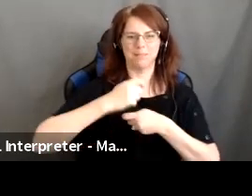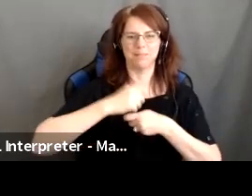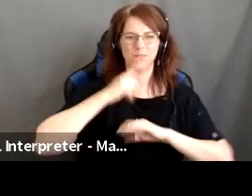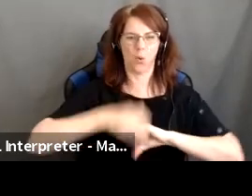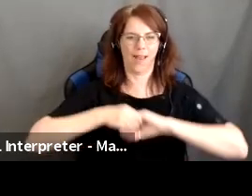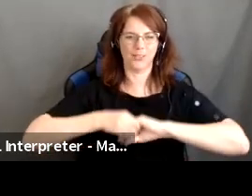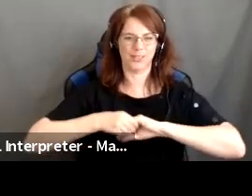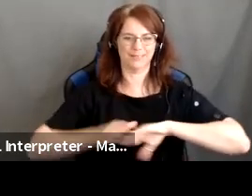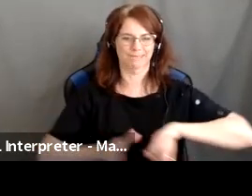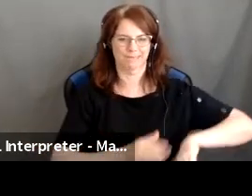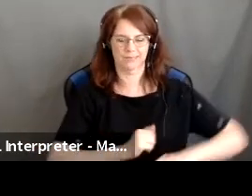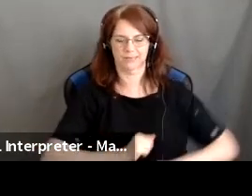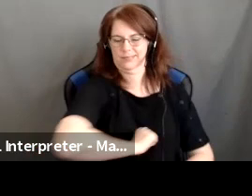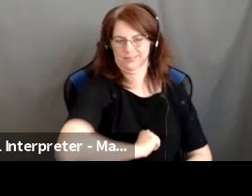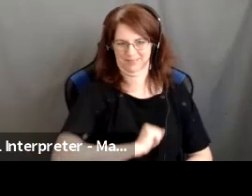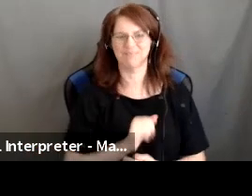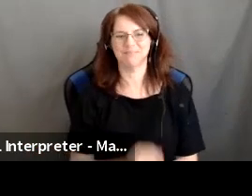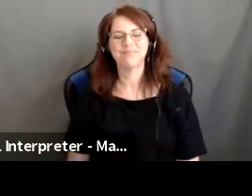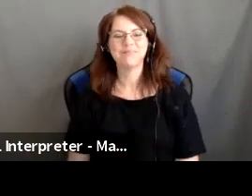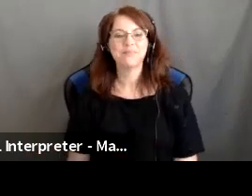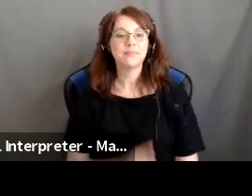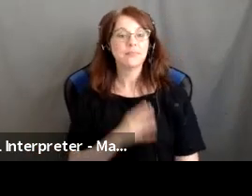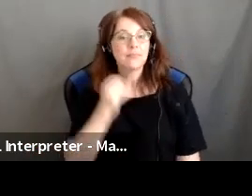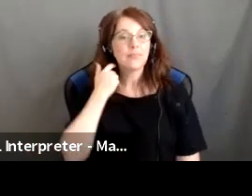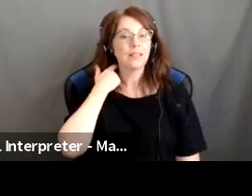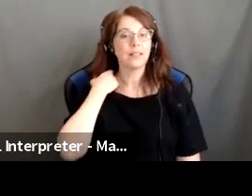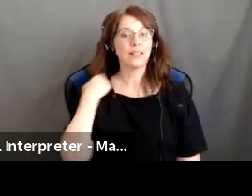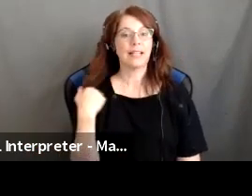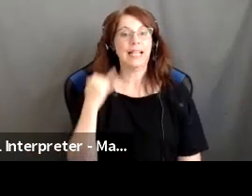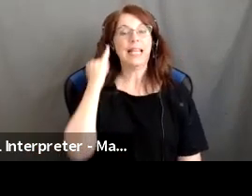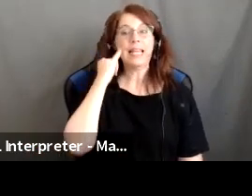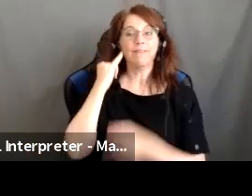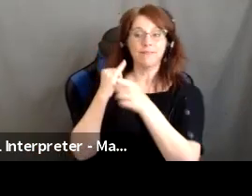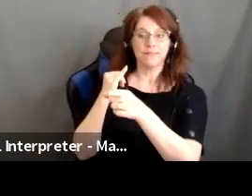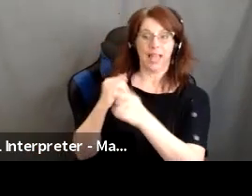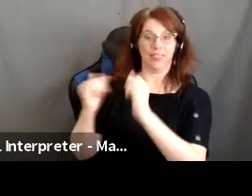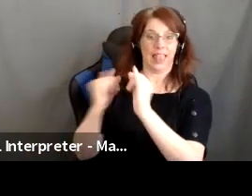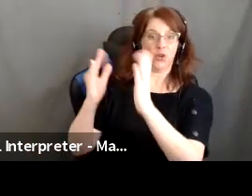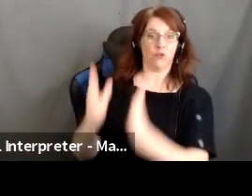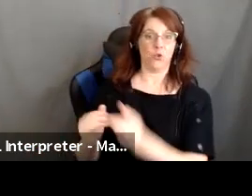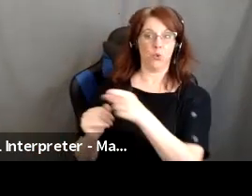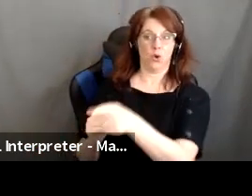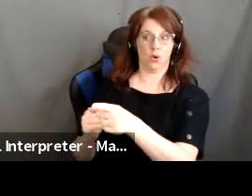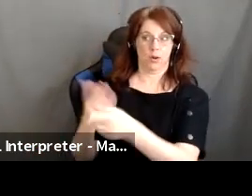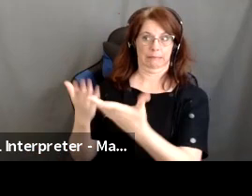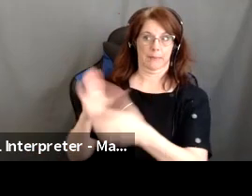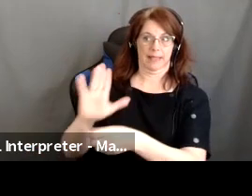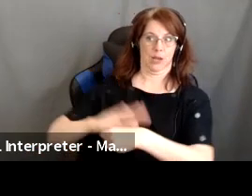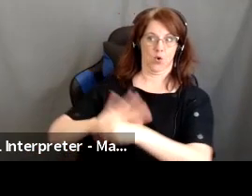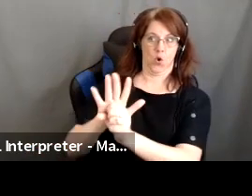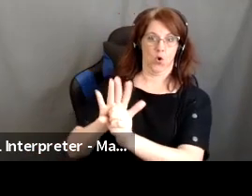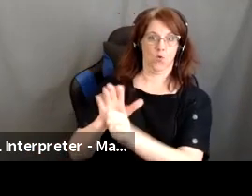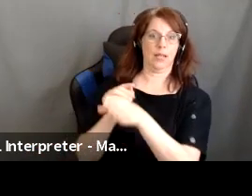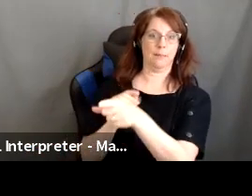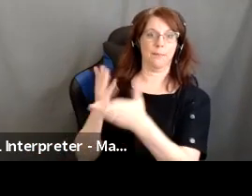handshake. And as well, if the interviewer might, even with the COVID guidelines, the interviewer